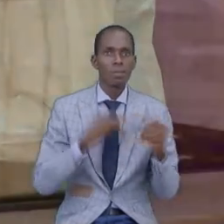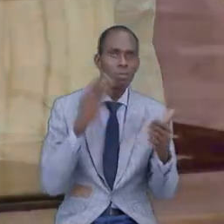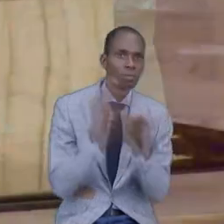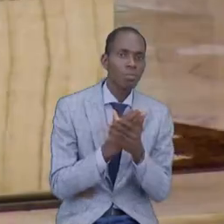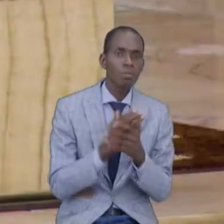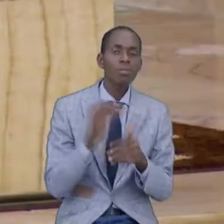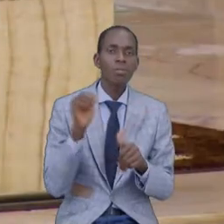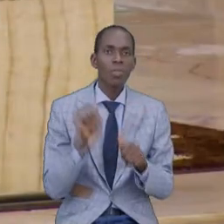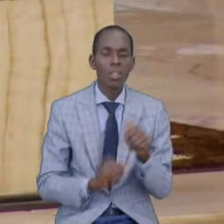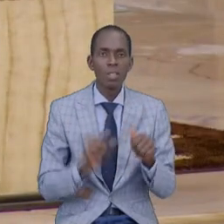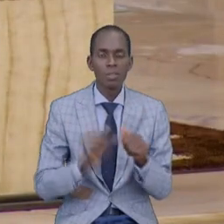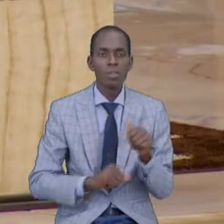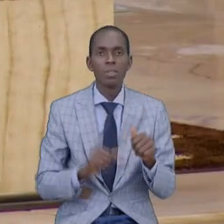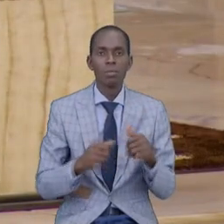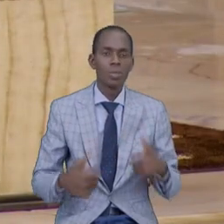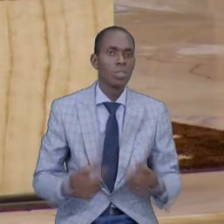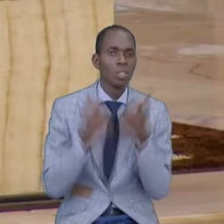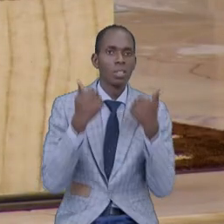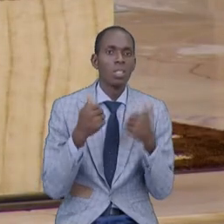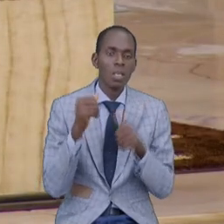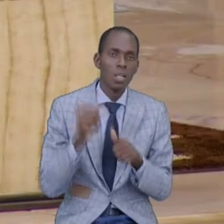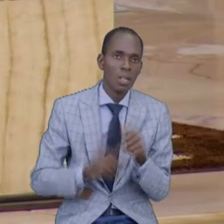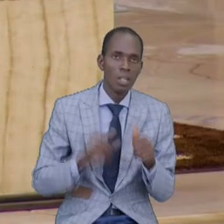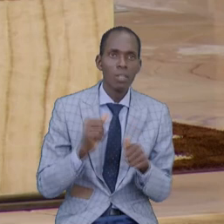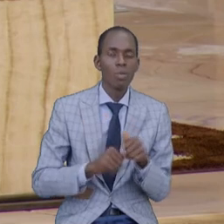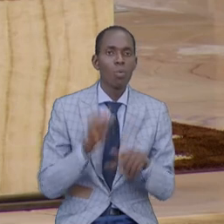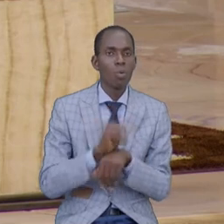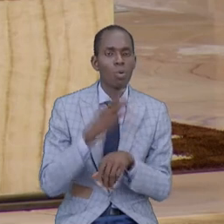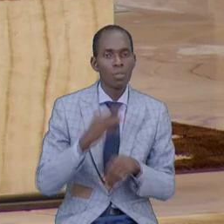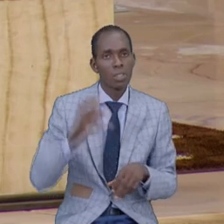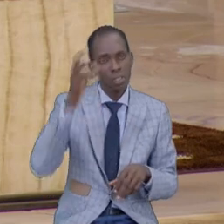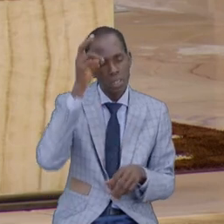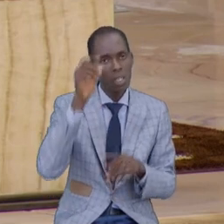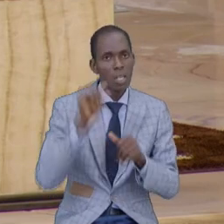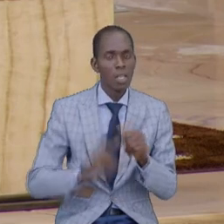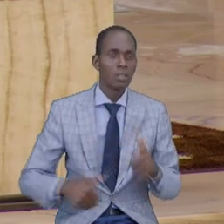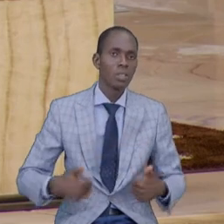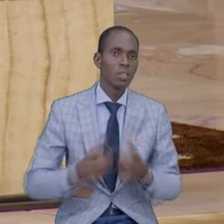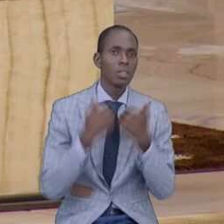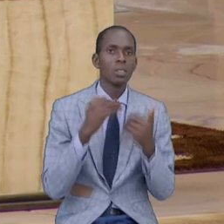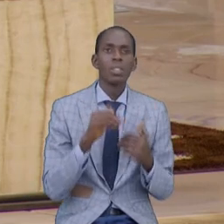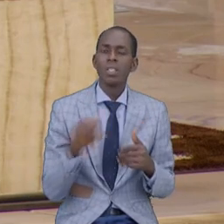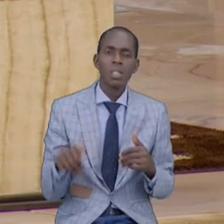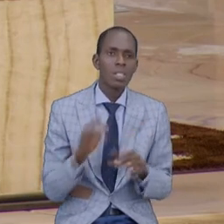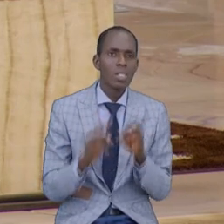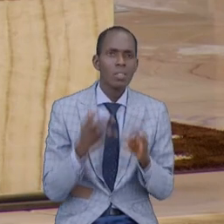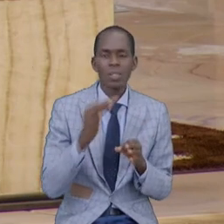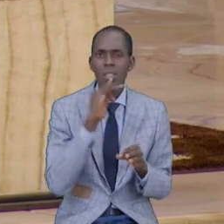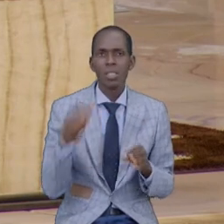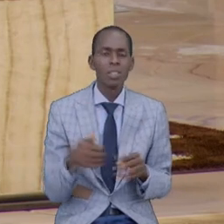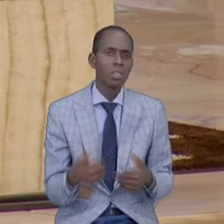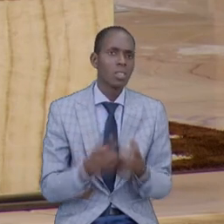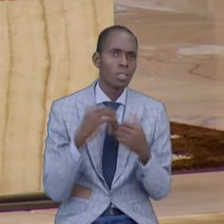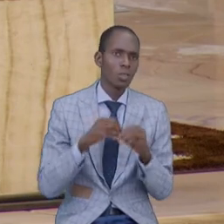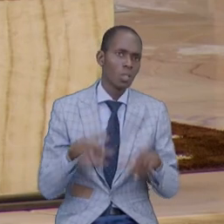over every challenge, over every work of the devil, every challenge. If any challenge is there tonight,